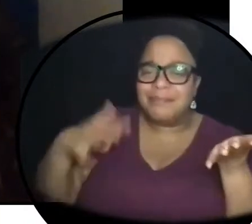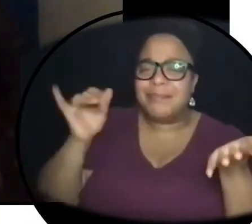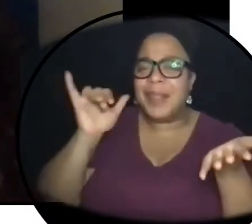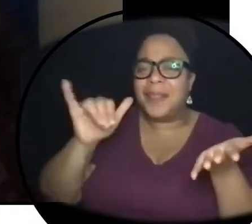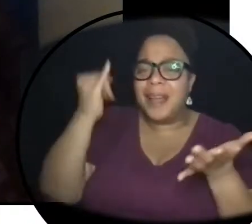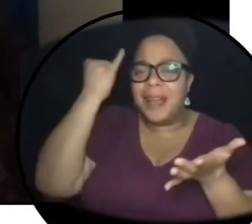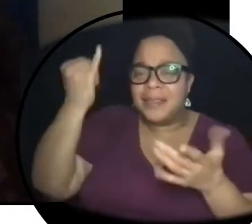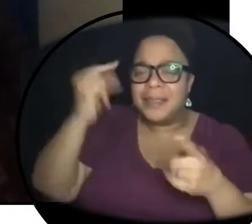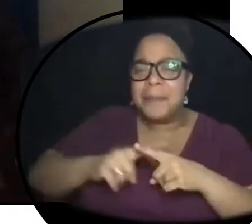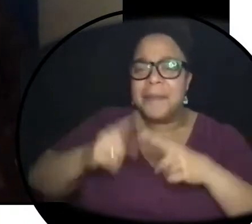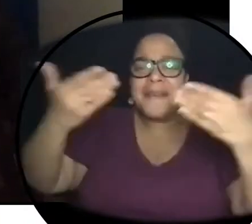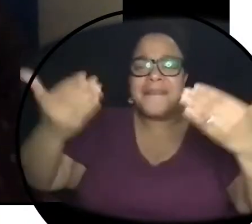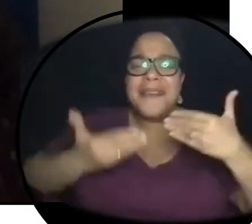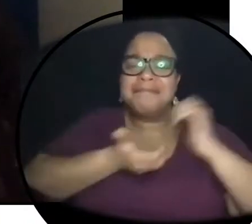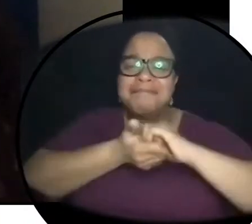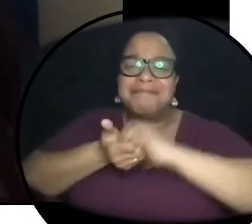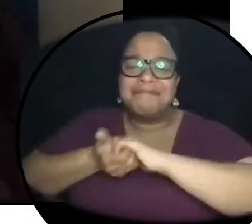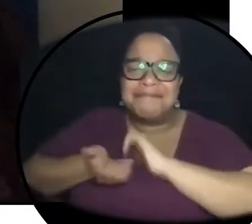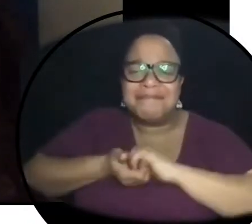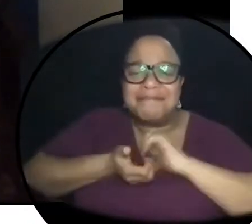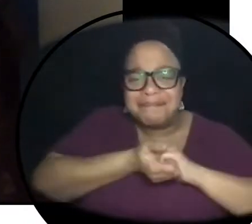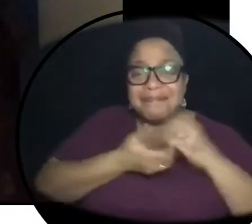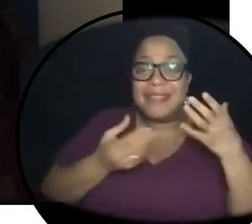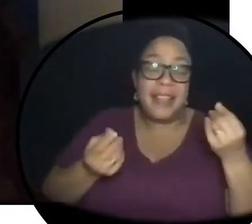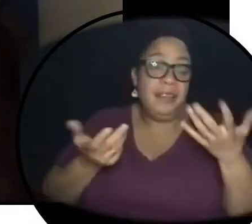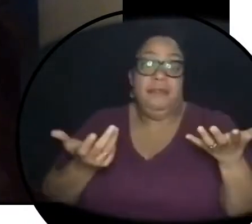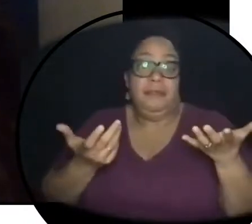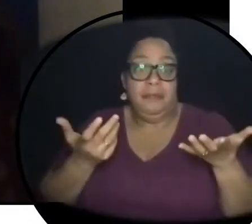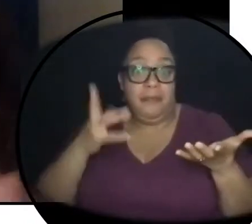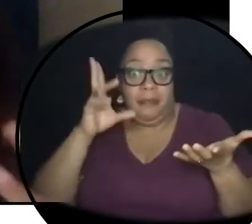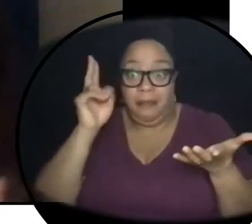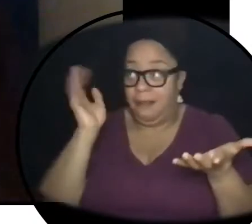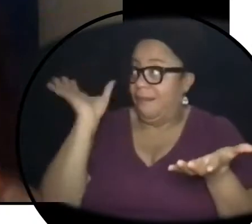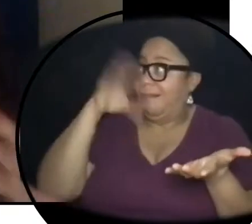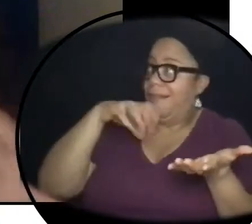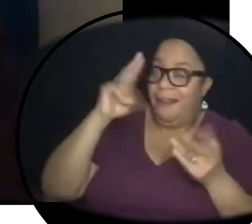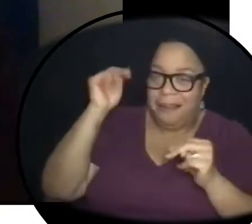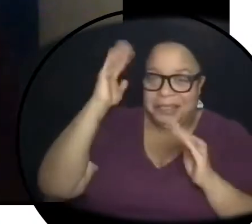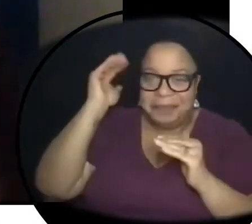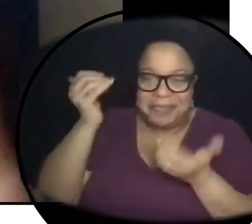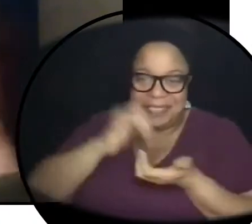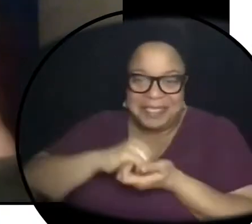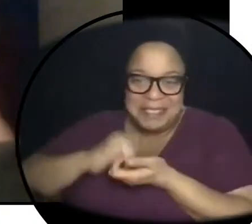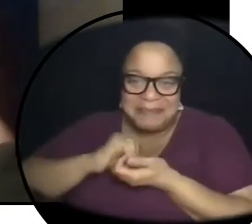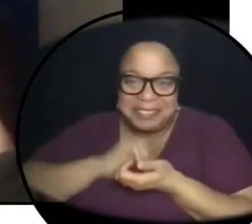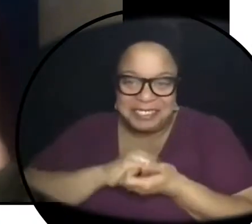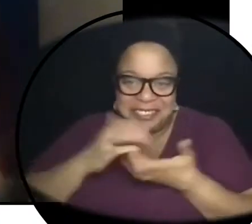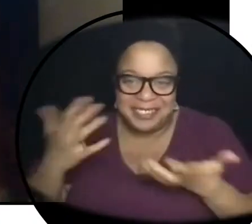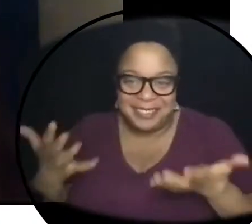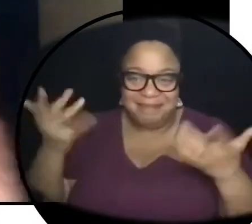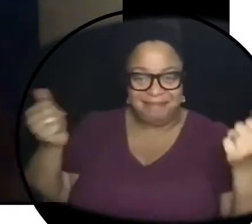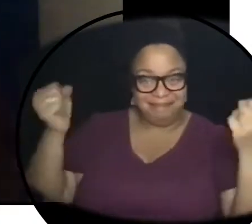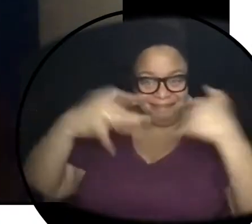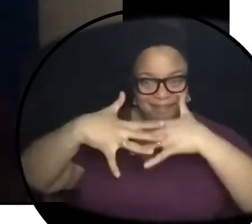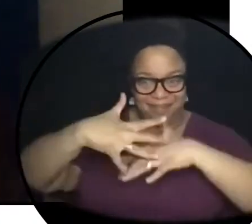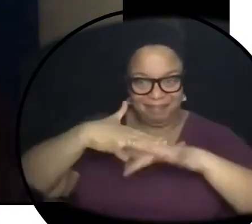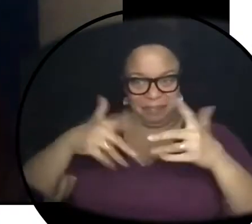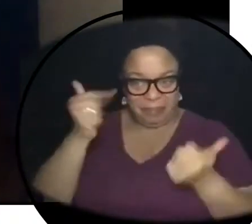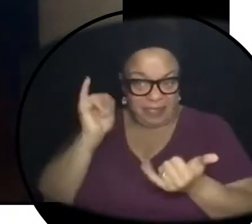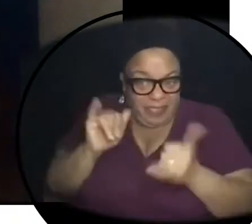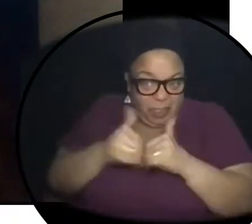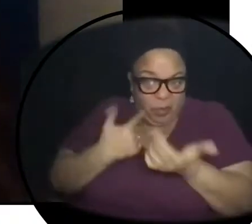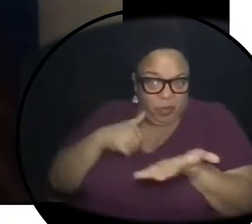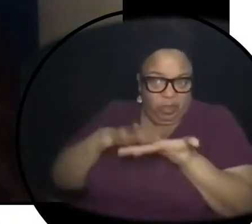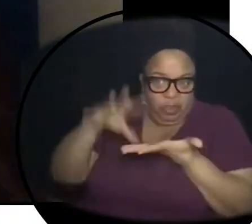for the elderly and so on. If we don't have those resources, if we don't have that as part of what we're doing,